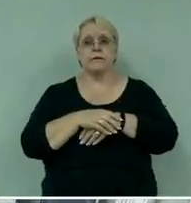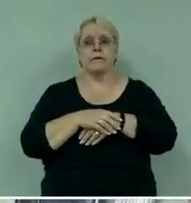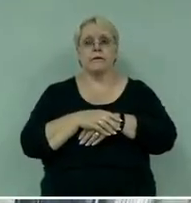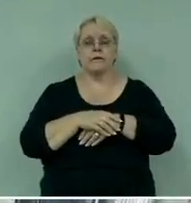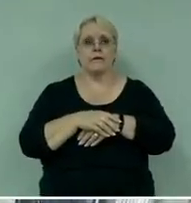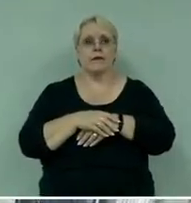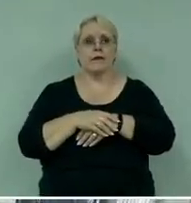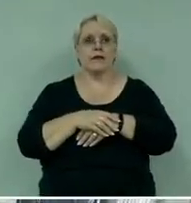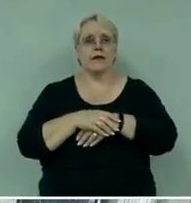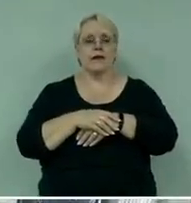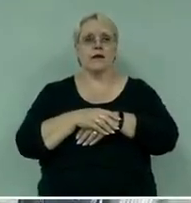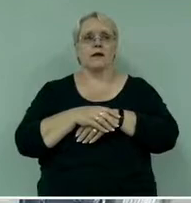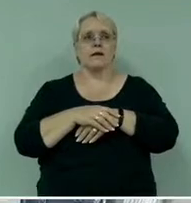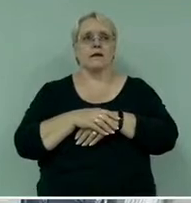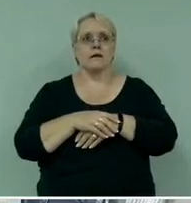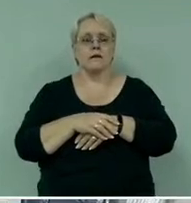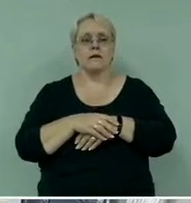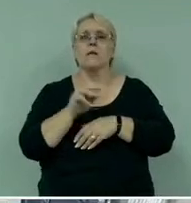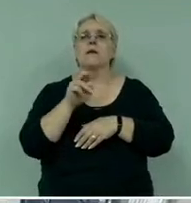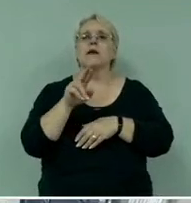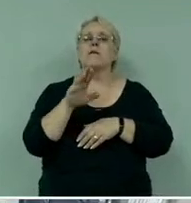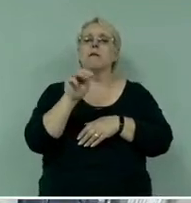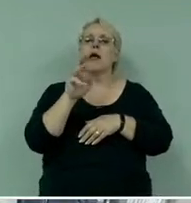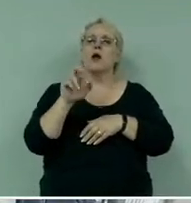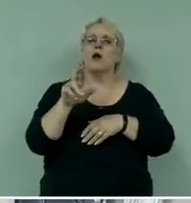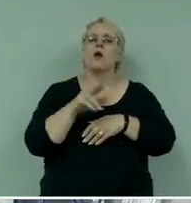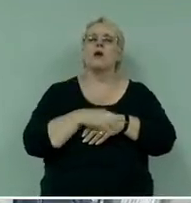we just have simple rules. Okay, Mr. Mayor,